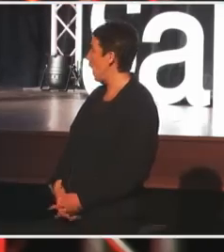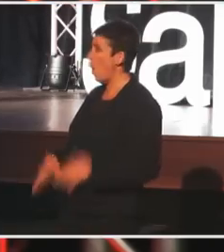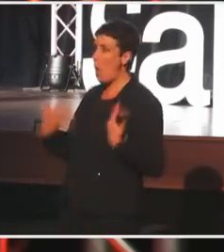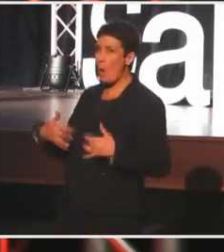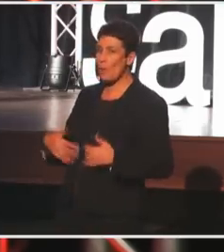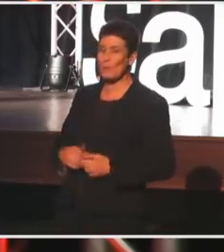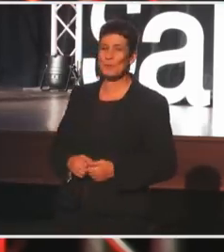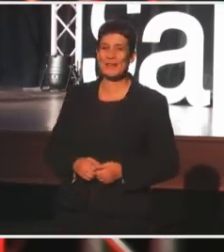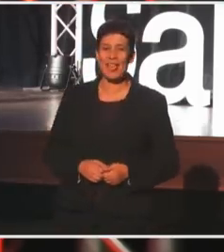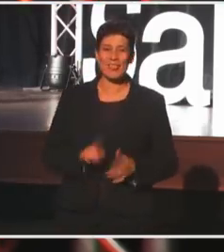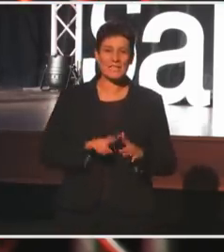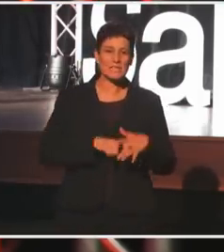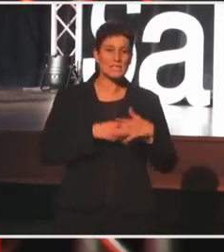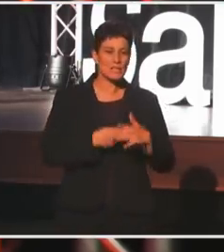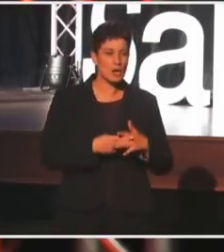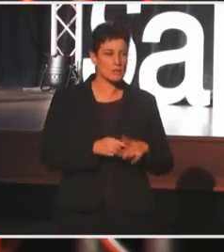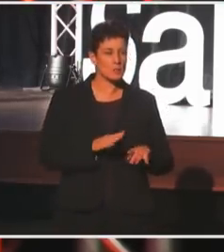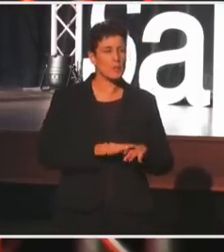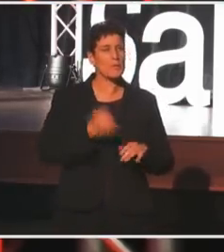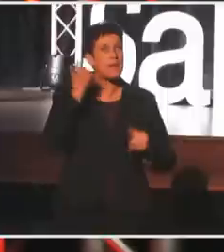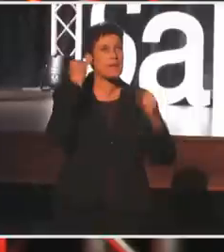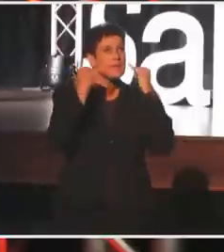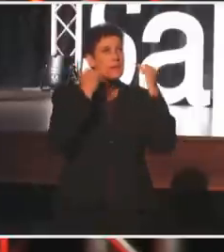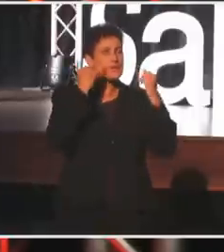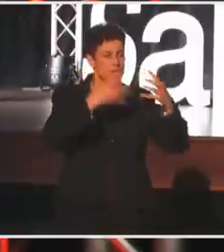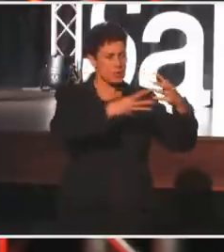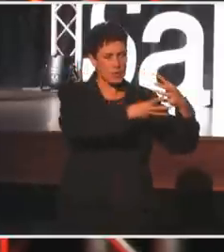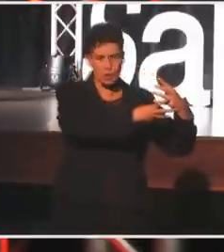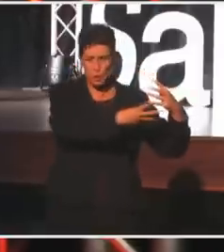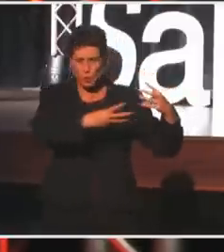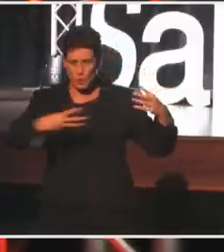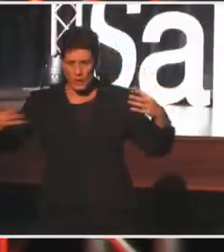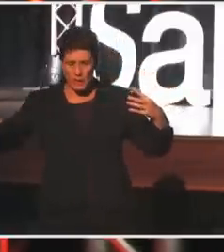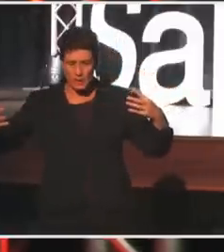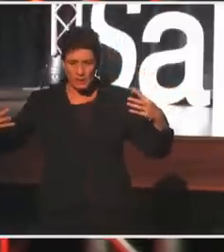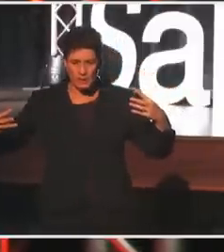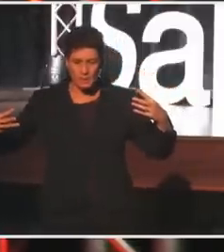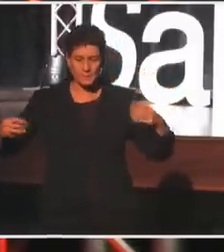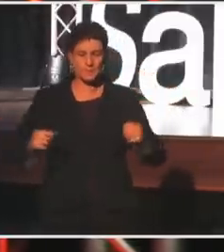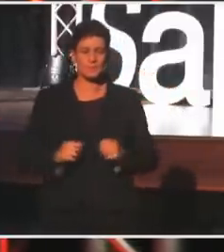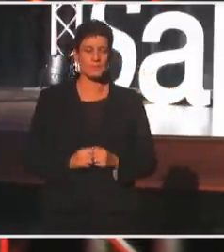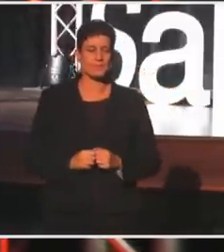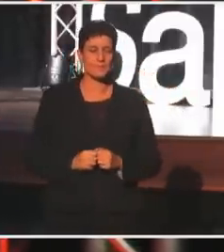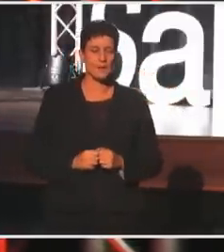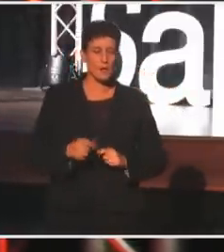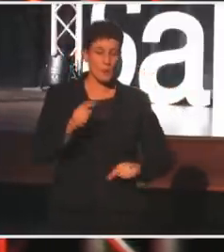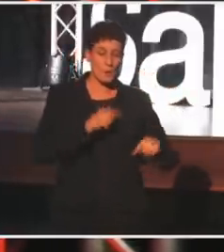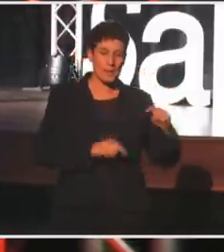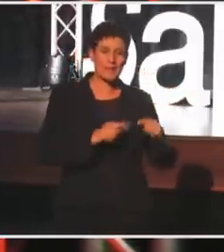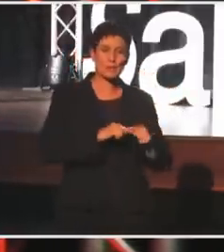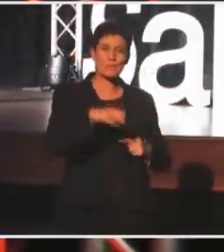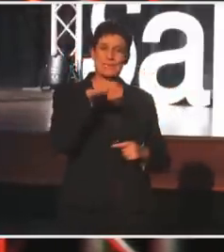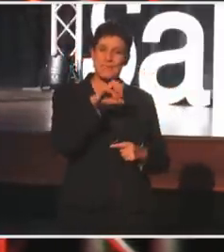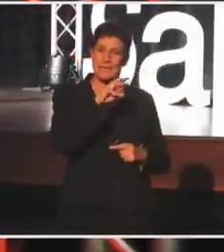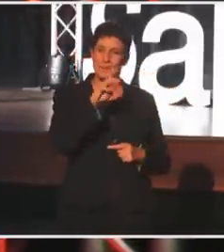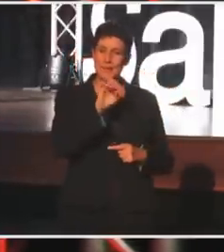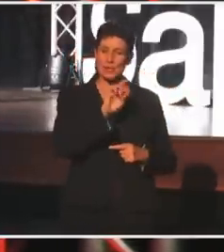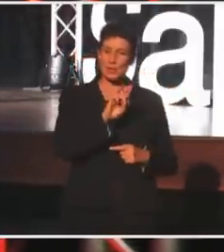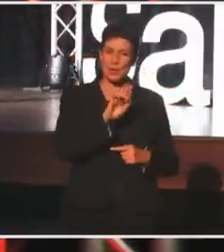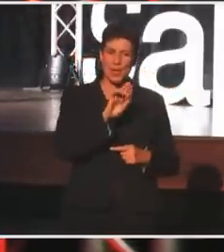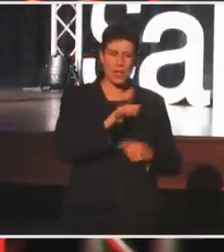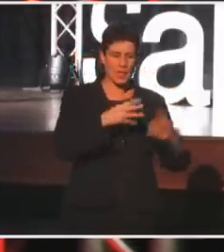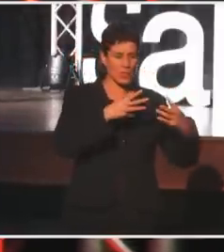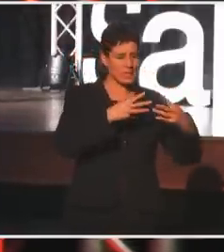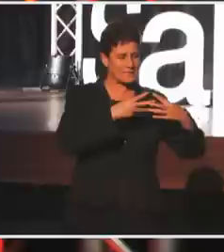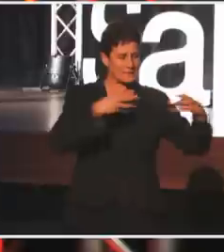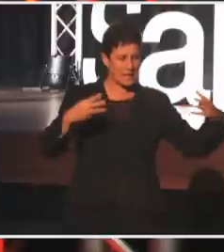It all starts on my imaginary grid. Going back to C major, the scale lays